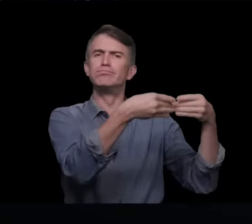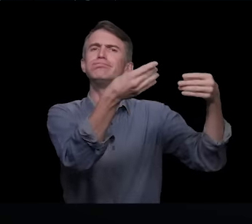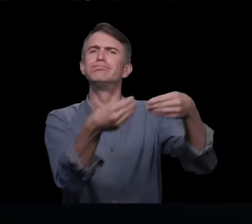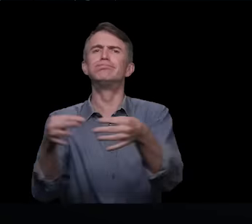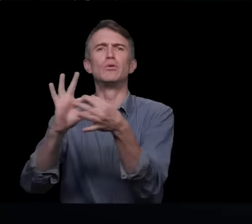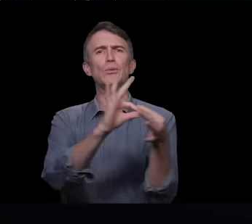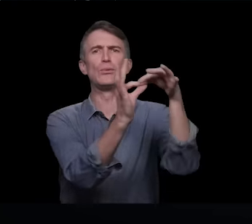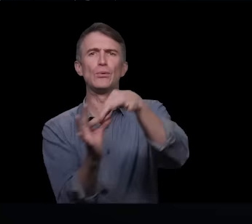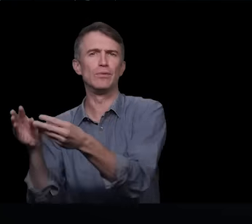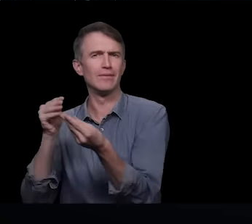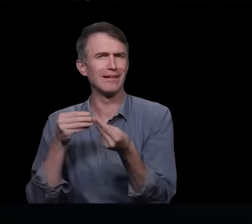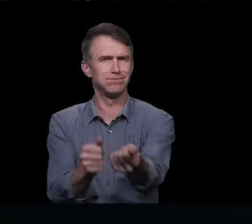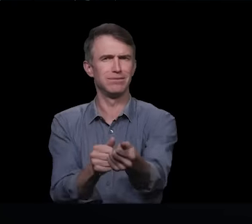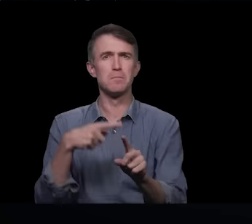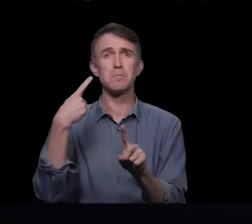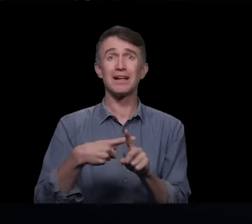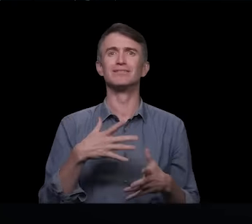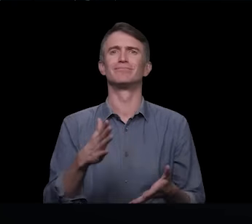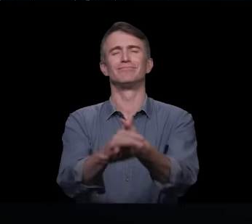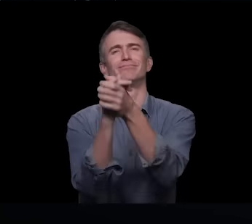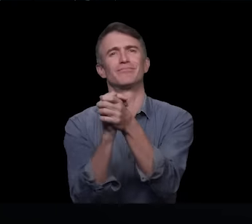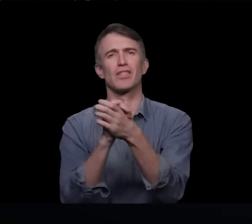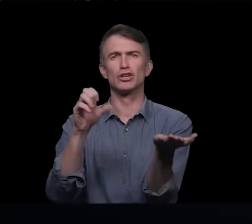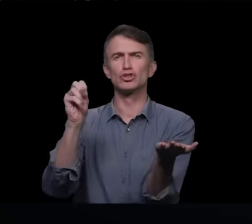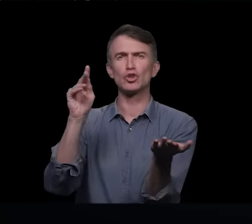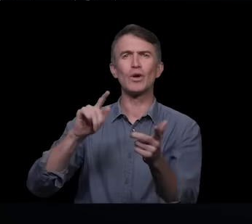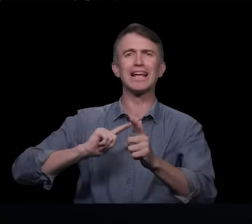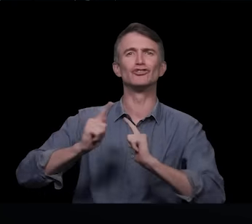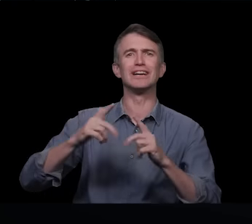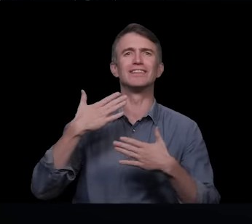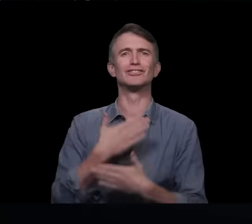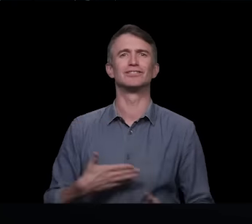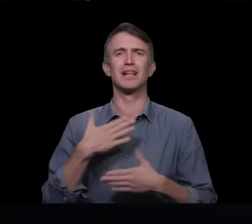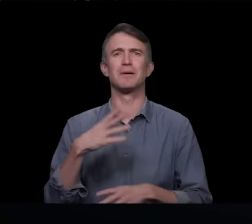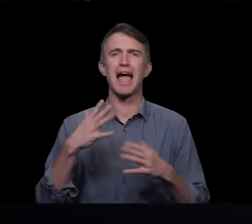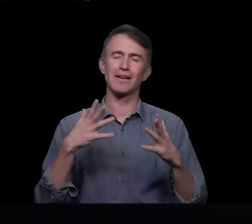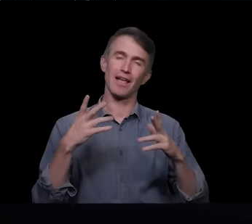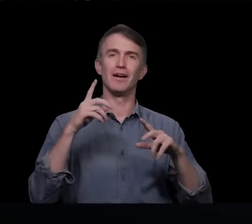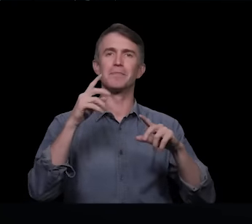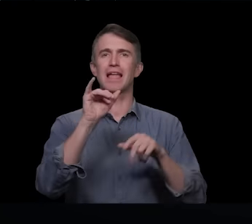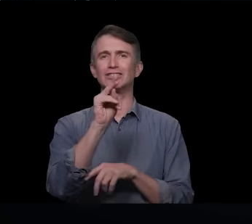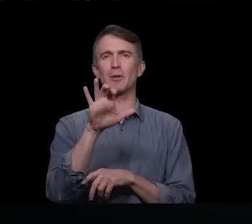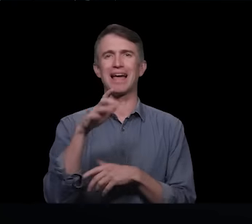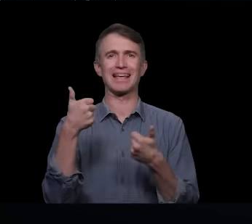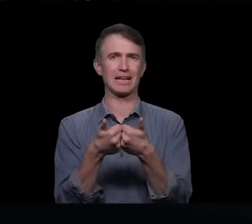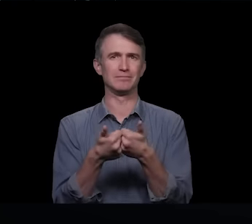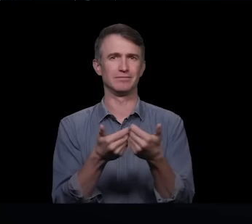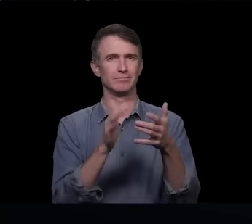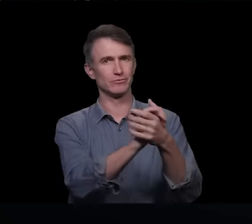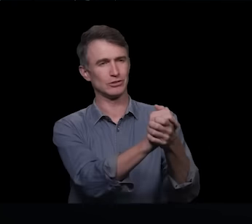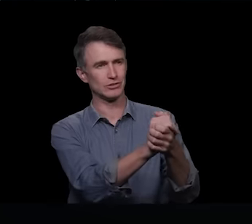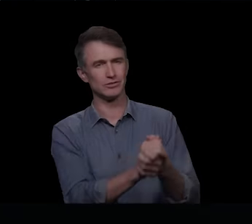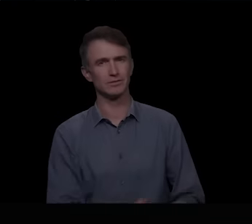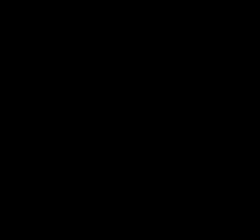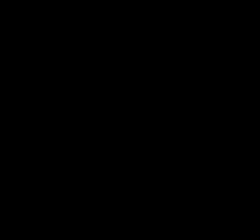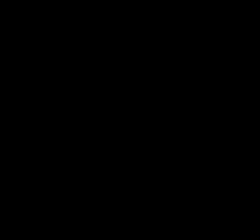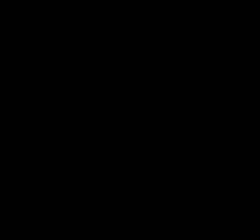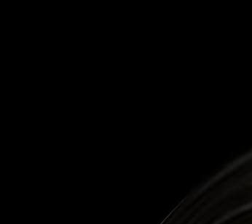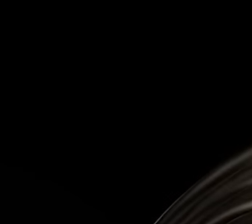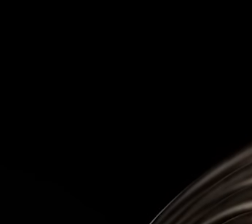AD flows seamlessly as if a user were playing out a sequence in an action movie. Congratulations, Sony Interactive Entertainment and Insomniac